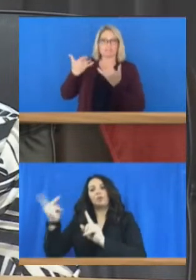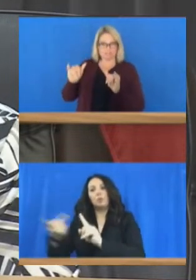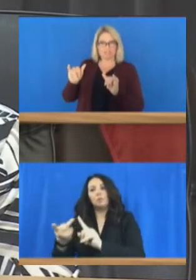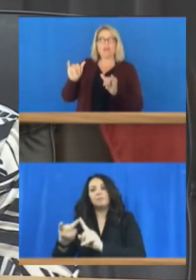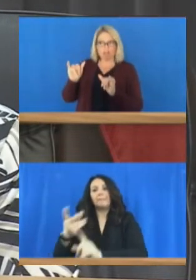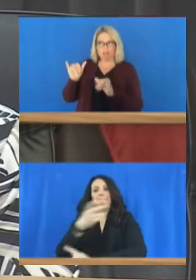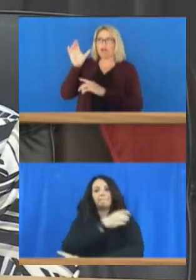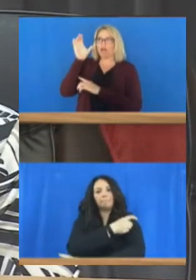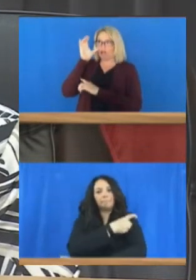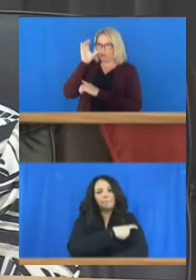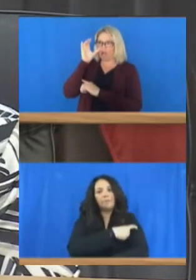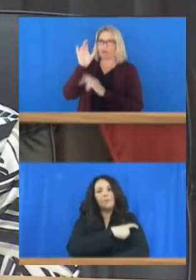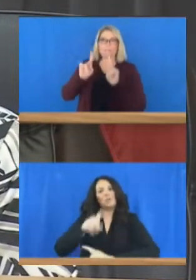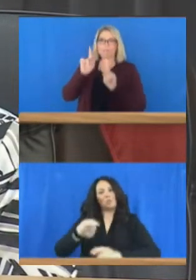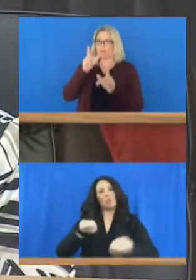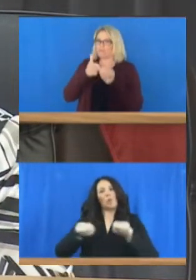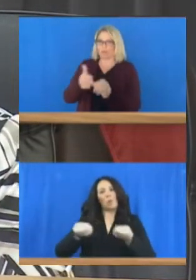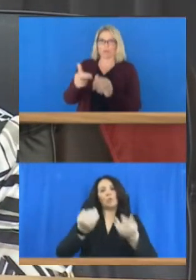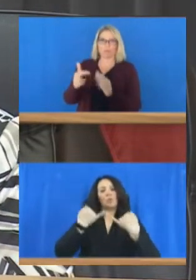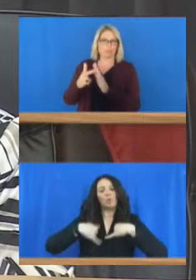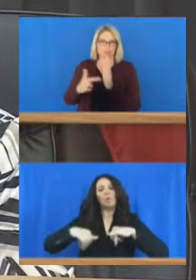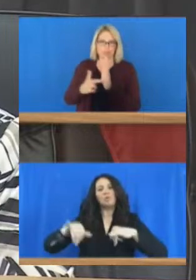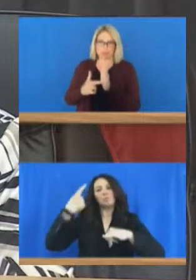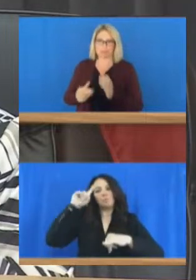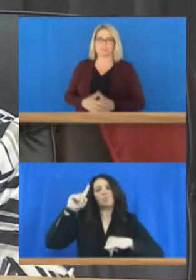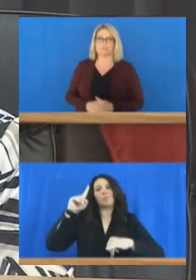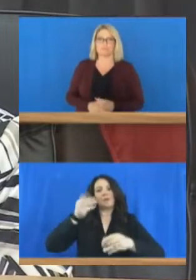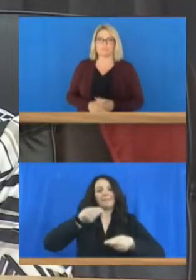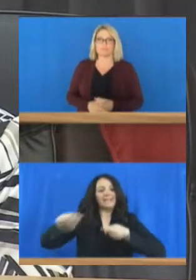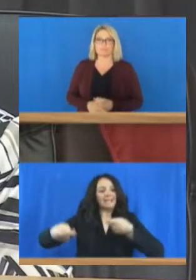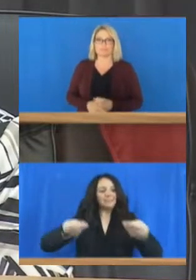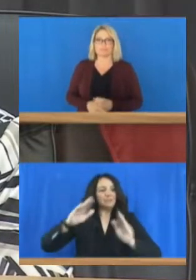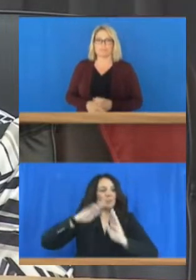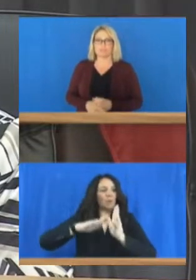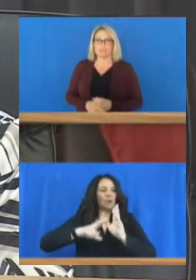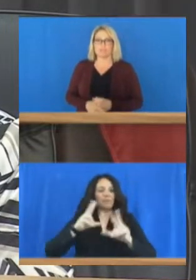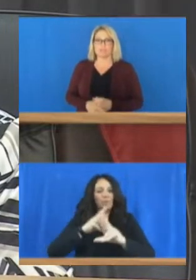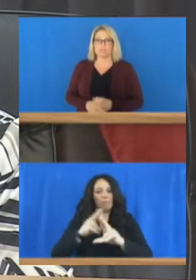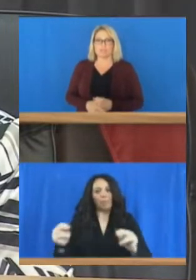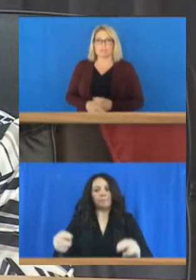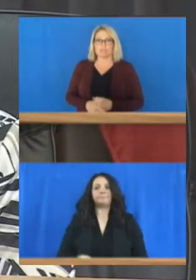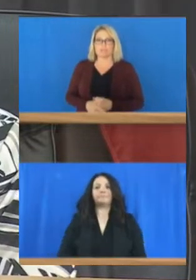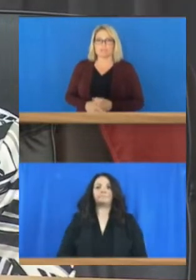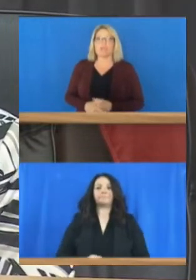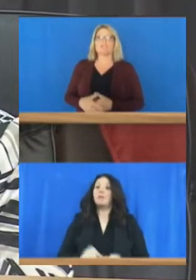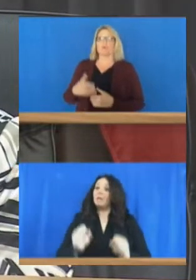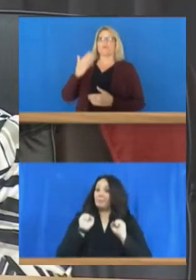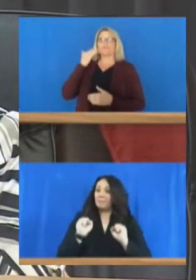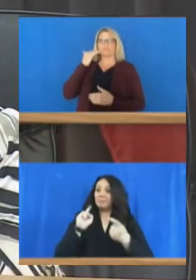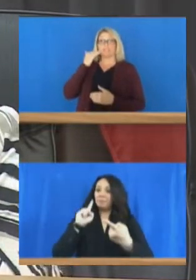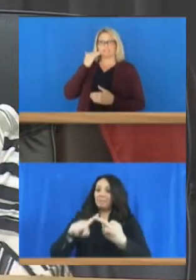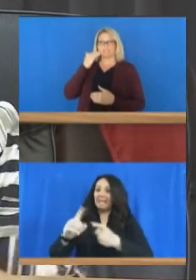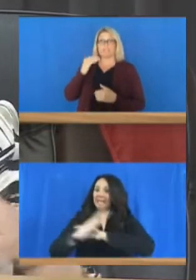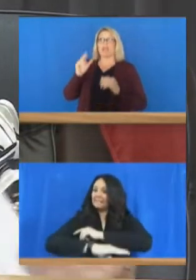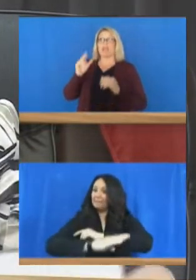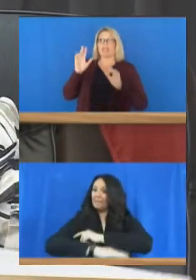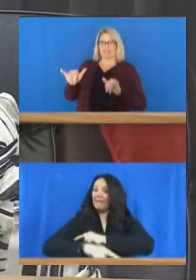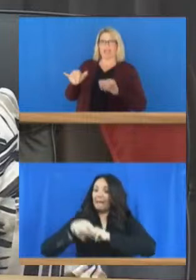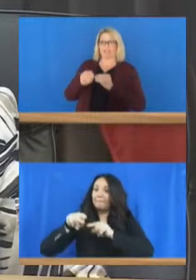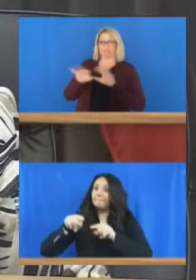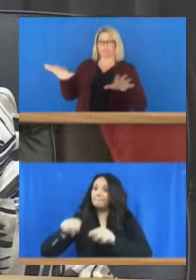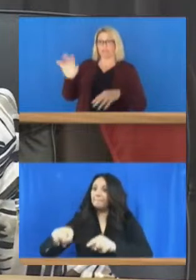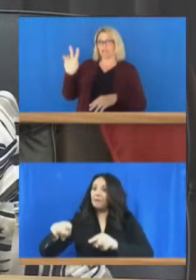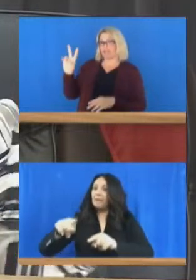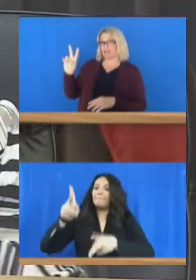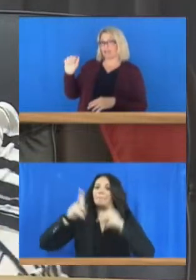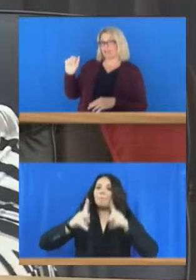is stopping the chain of transmission. When symptoms emerge or you have been in a location where an infection has been reported, please get tested.